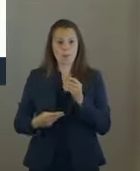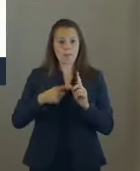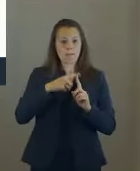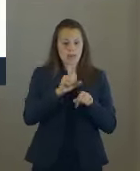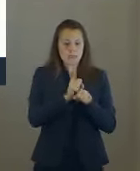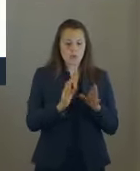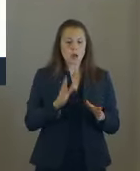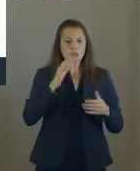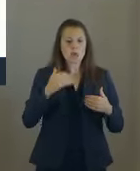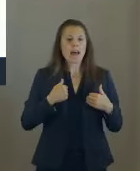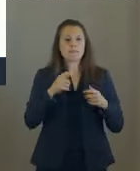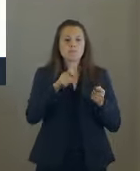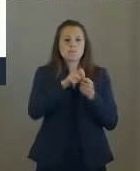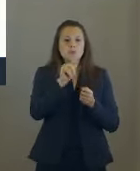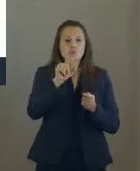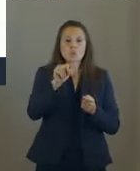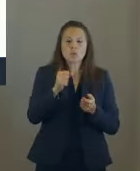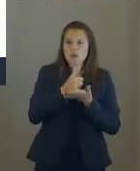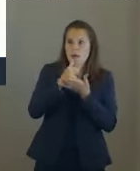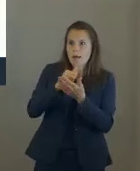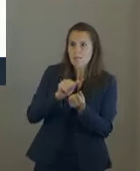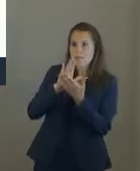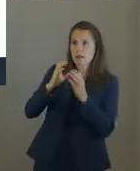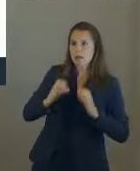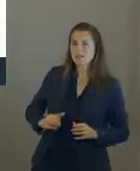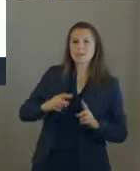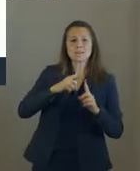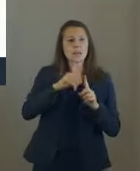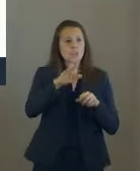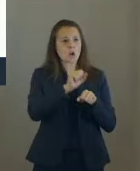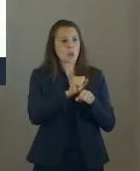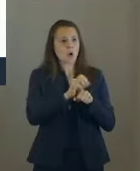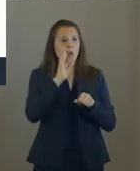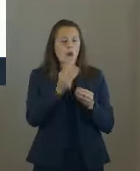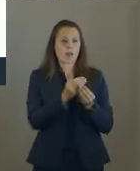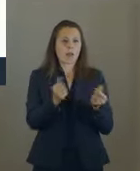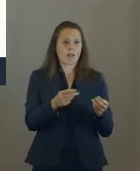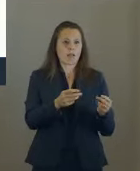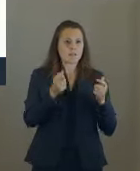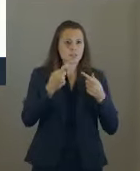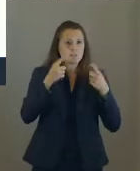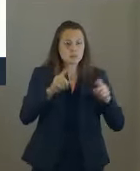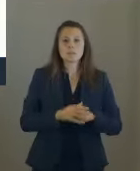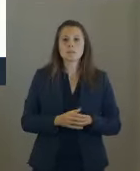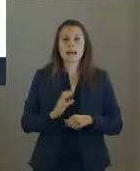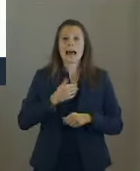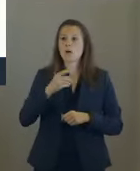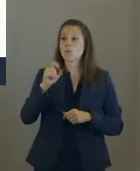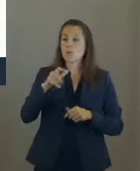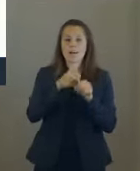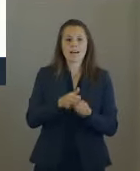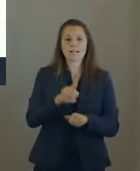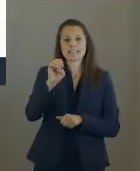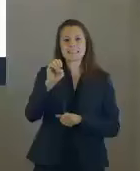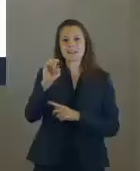customer needs, while also more efficiently performing the duties of their positions. Our portal is based off the EEOC system in